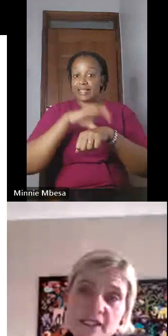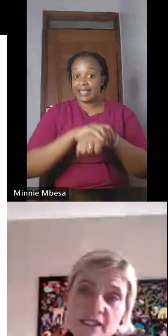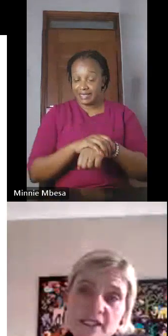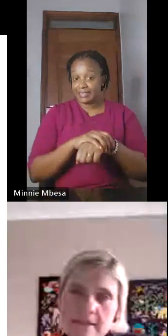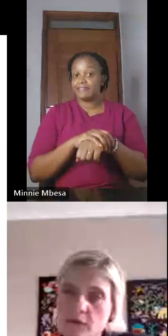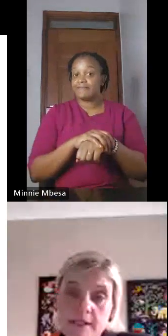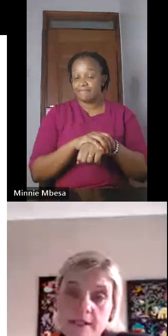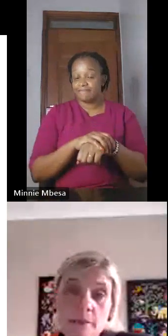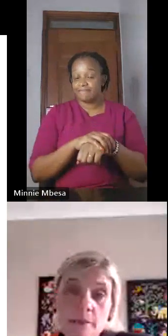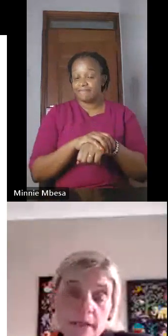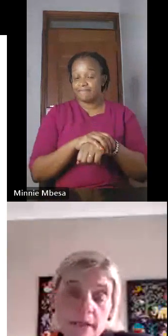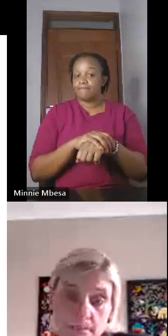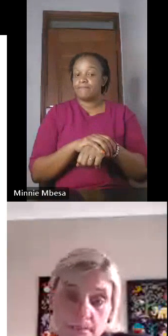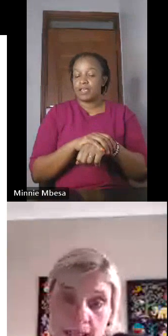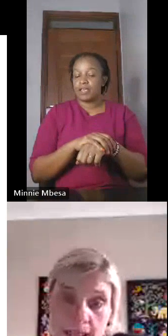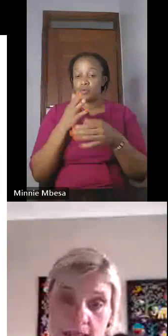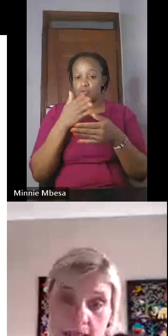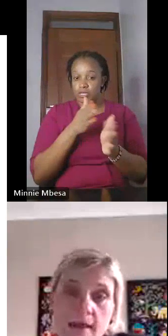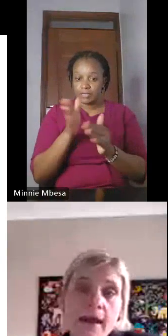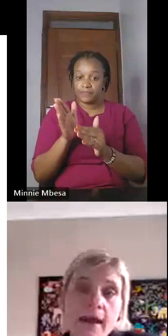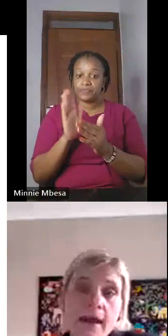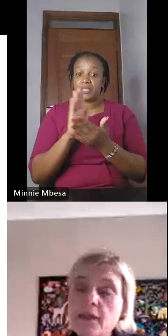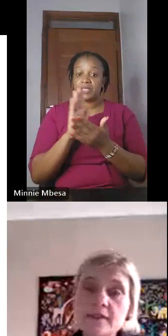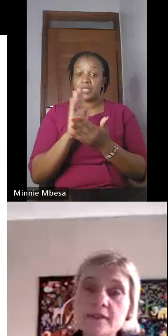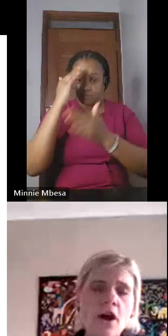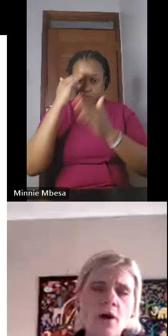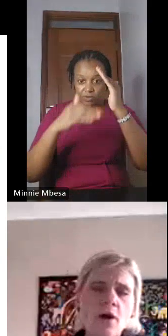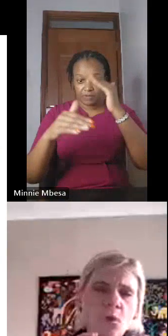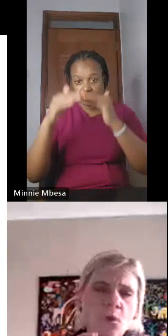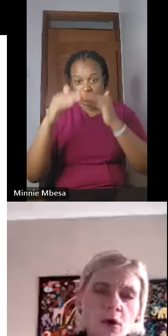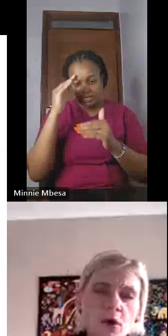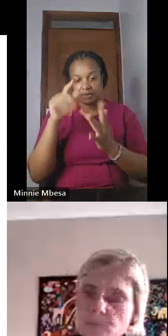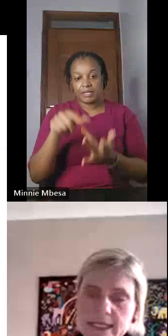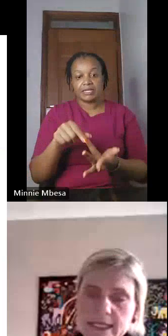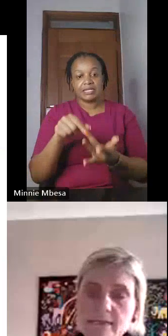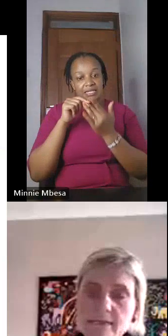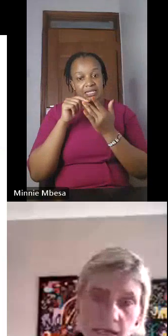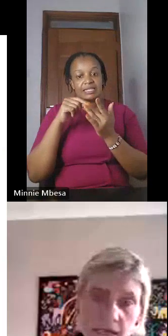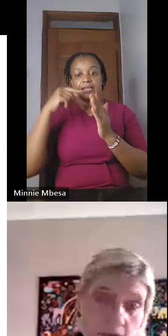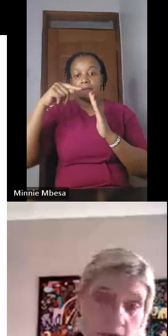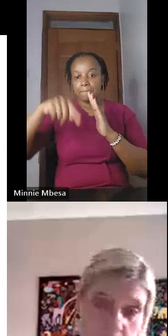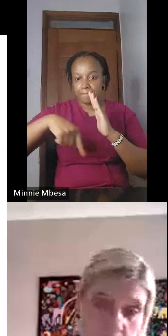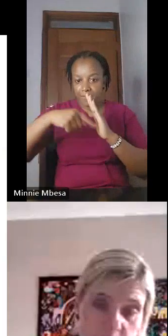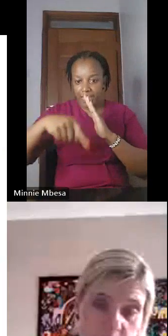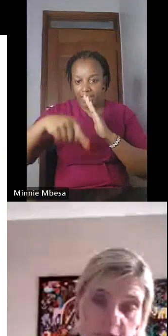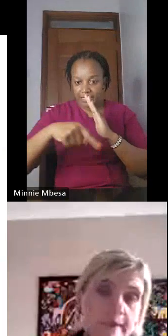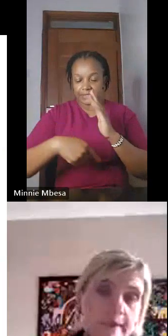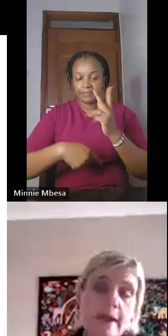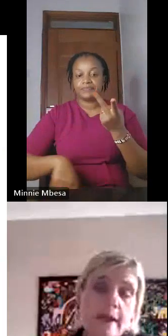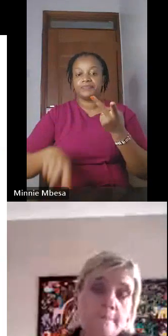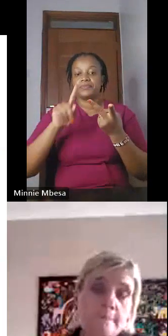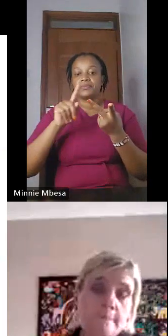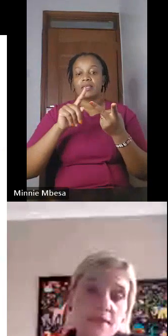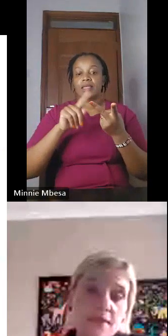universities specialize, for example, in mining. Others are world renowned in